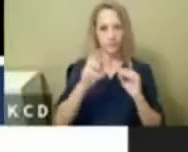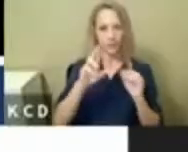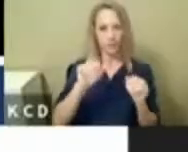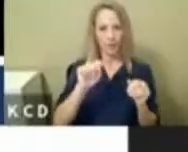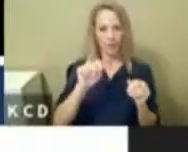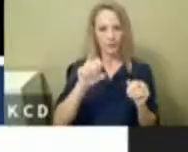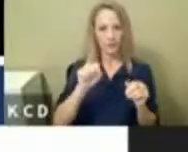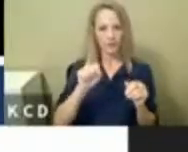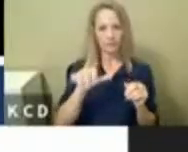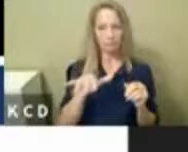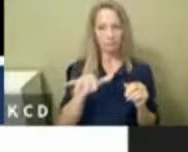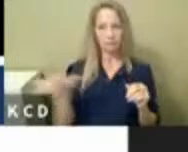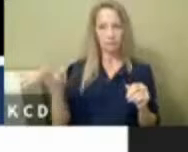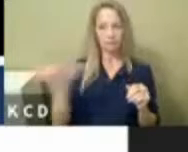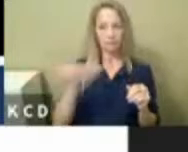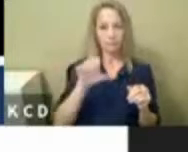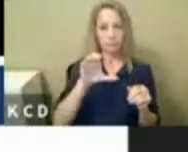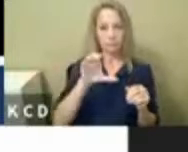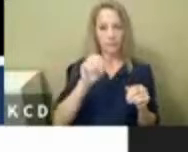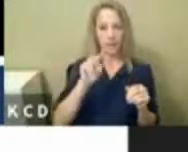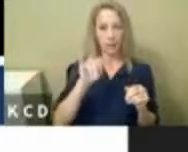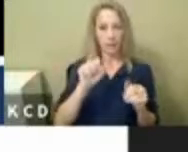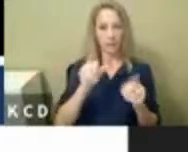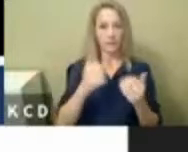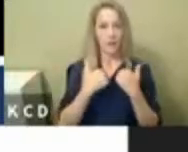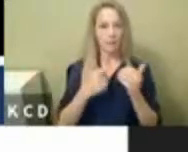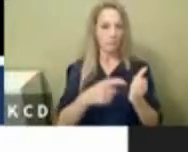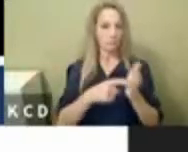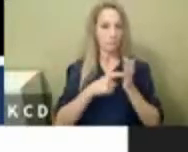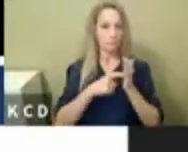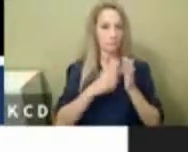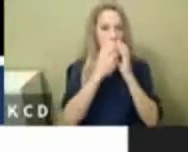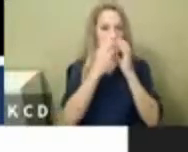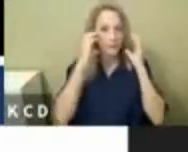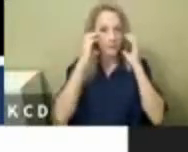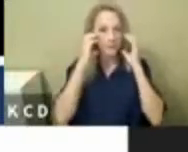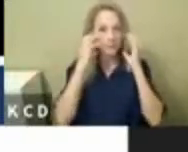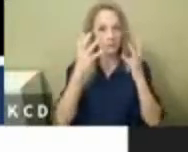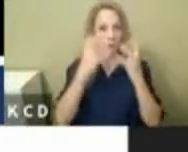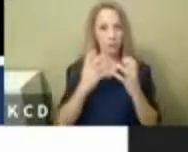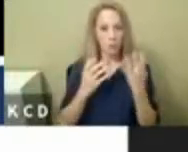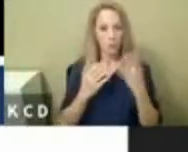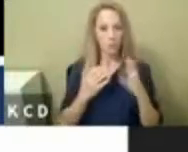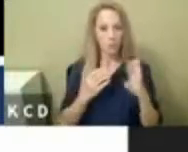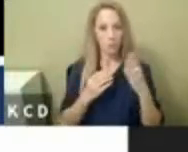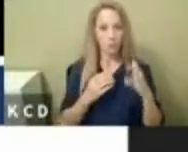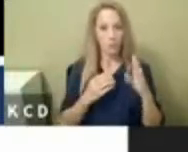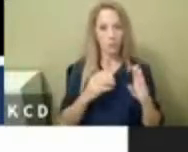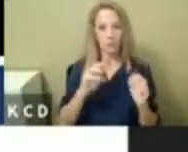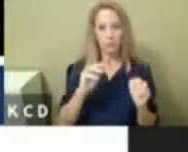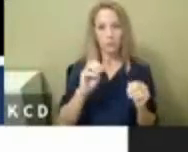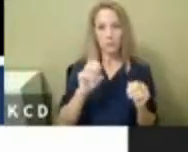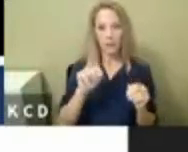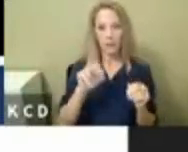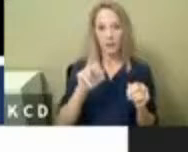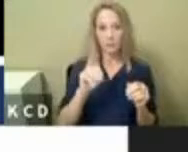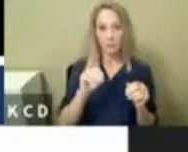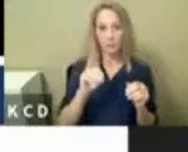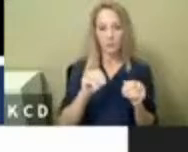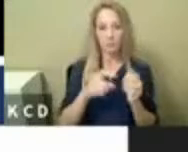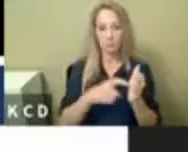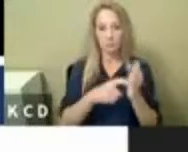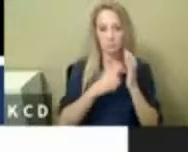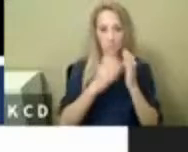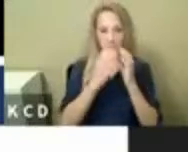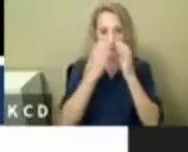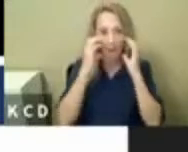counties with mask mandates. So if you notice, the dark blue line is metro counties with mask mandates. The light blue line